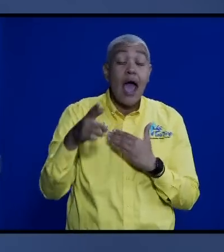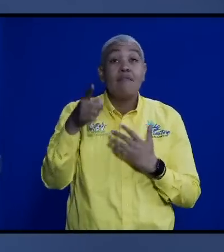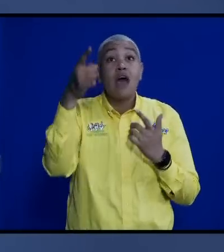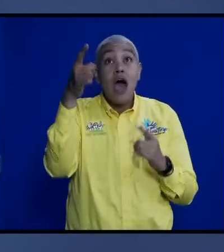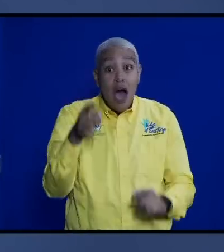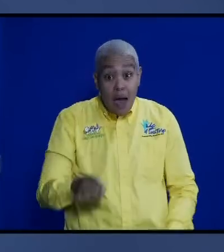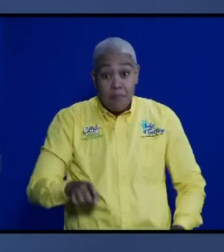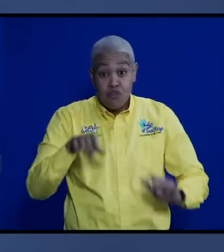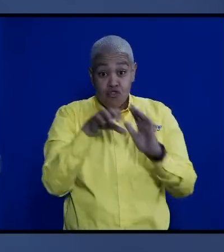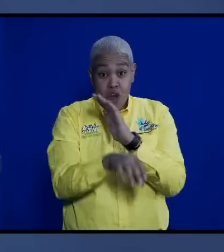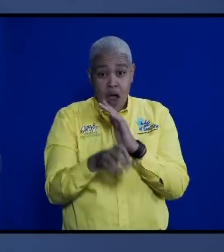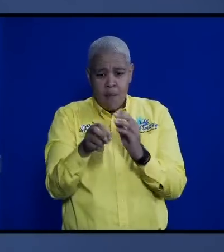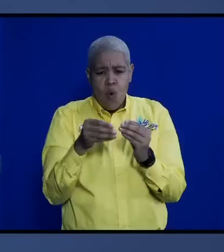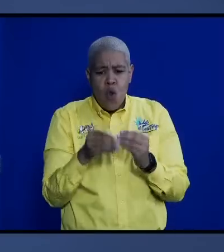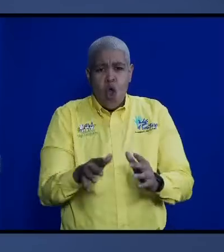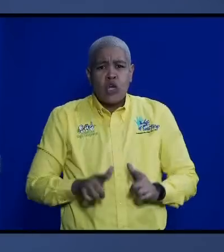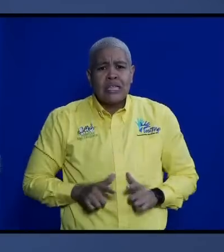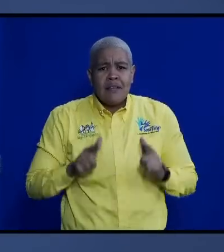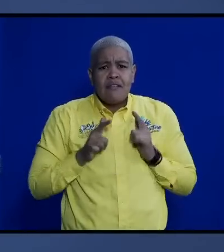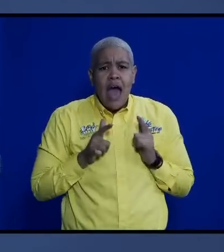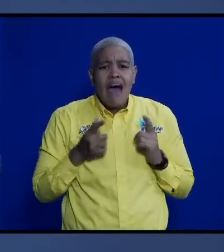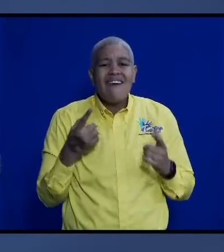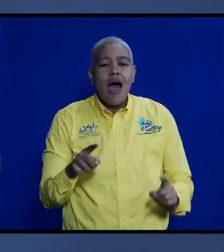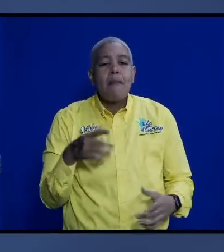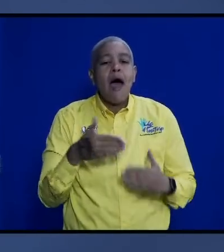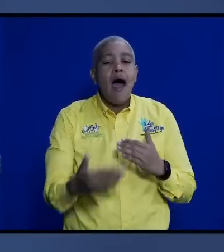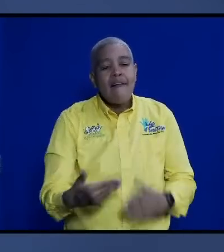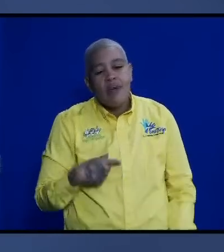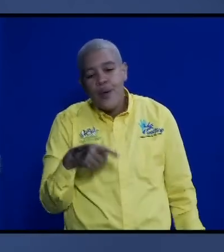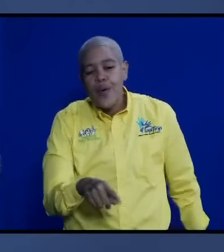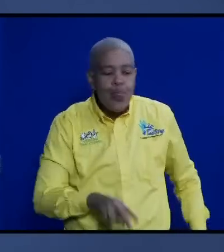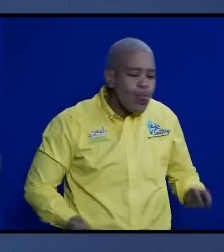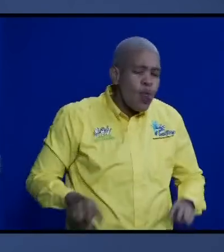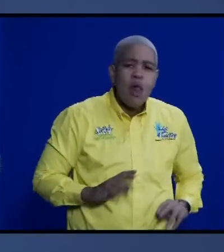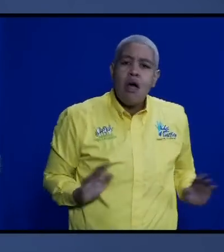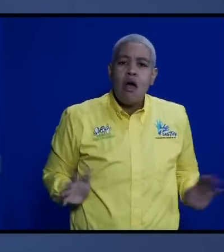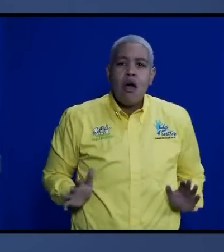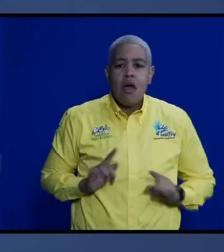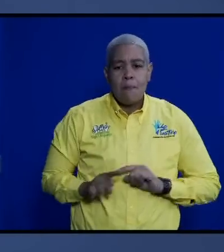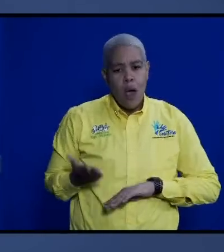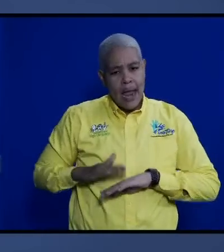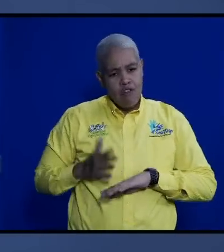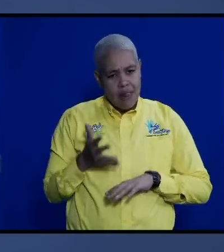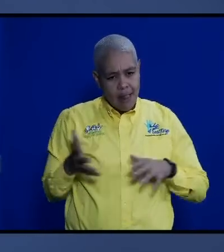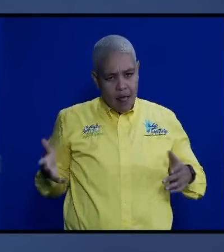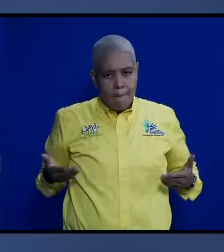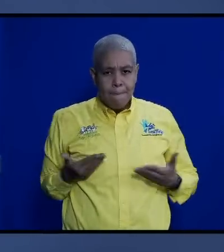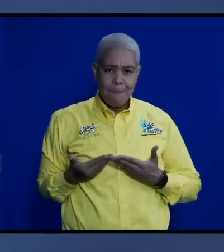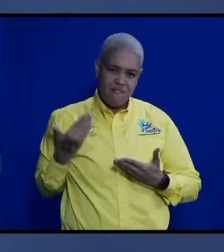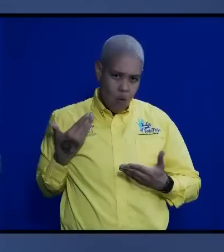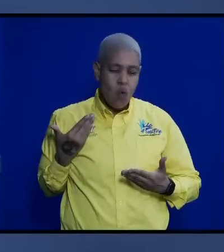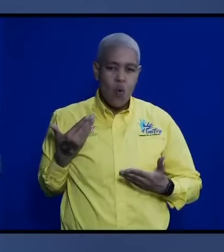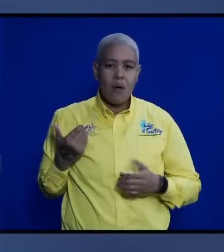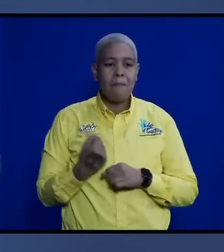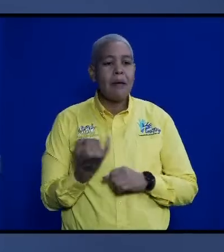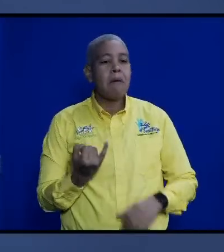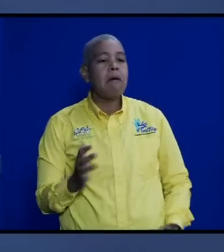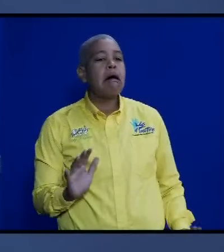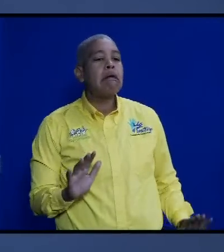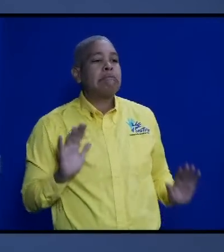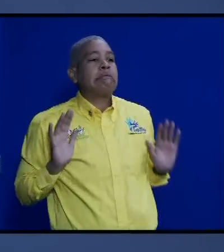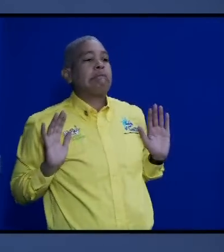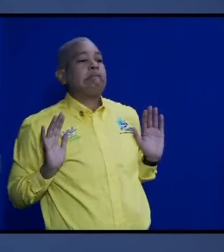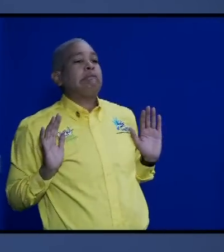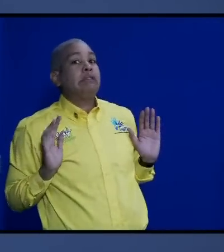the crime or loss of life, but to increase presence, to deter criminals, and to